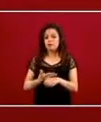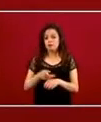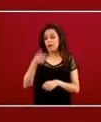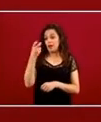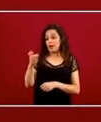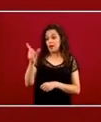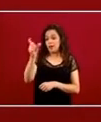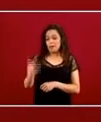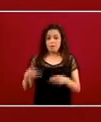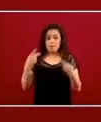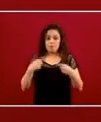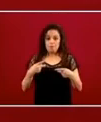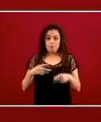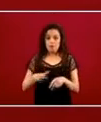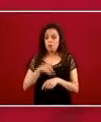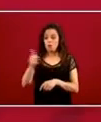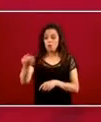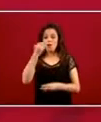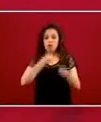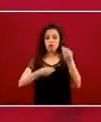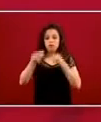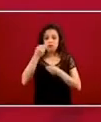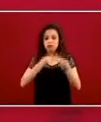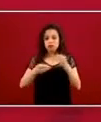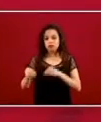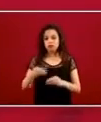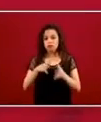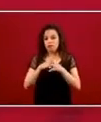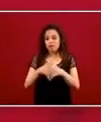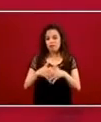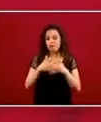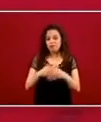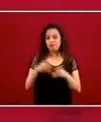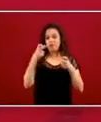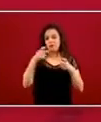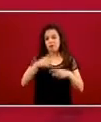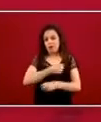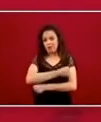the individual will of people. Sometimes